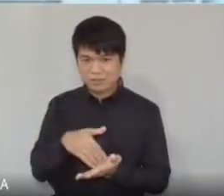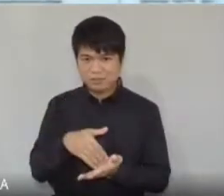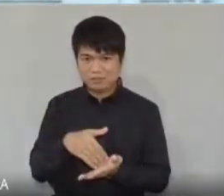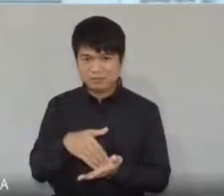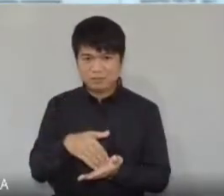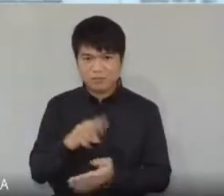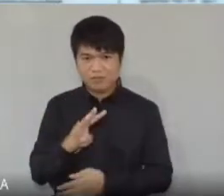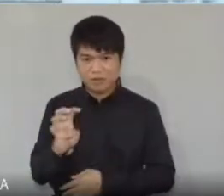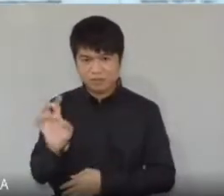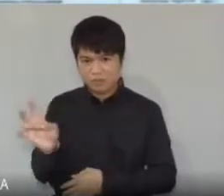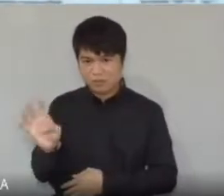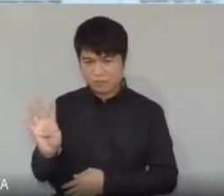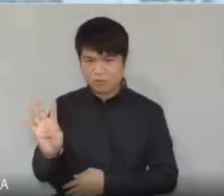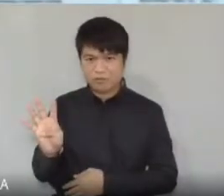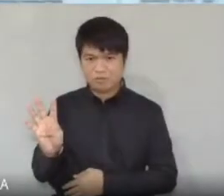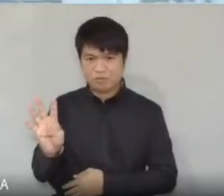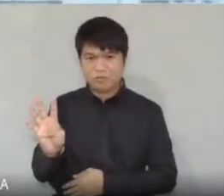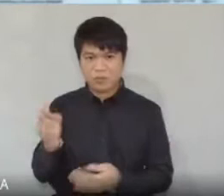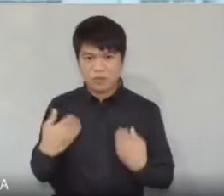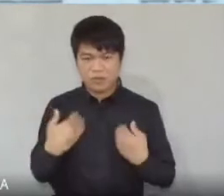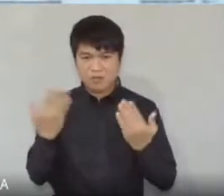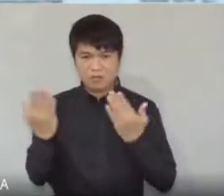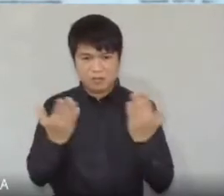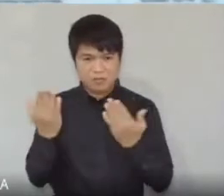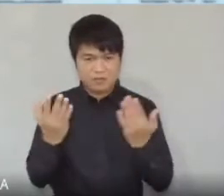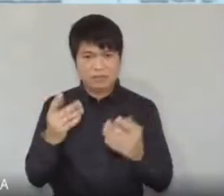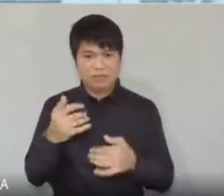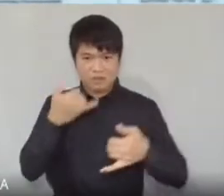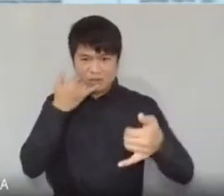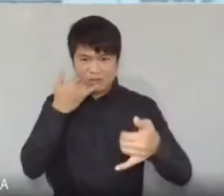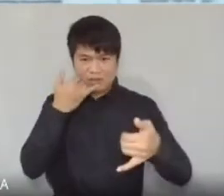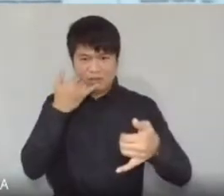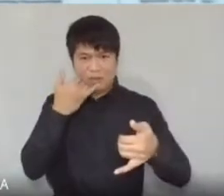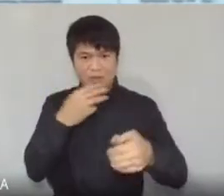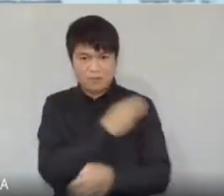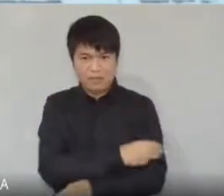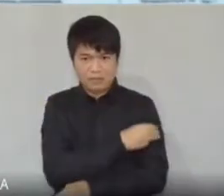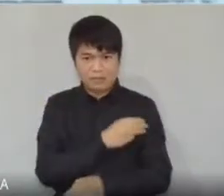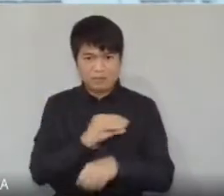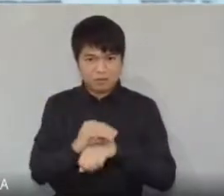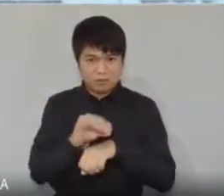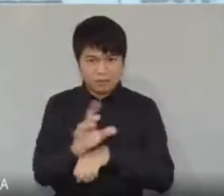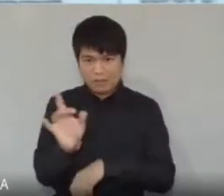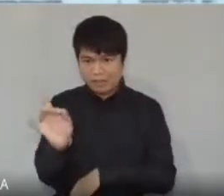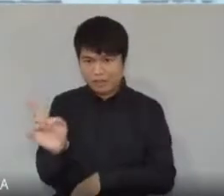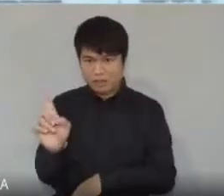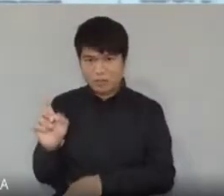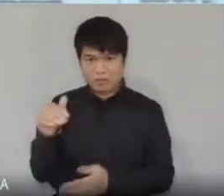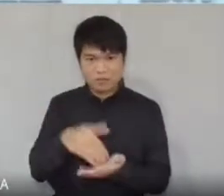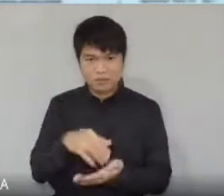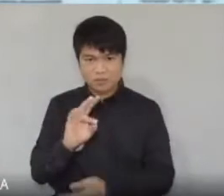81,719. These are all, it comes in medical consultations, for